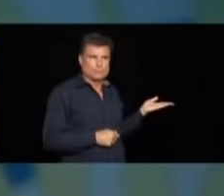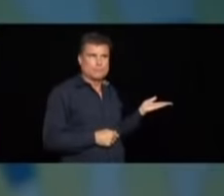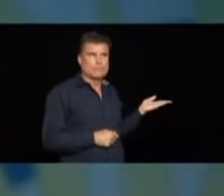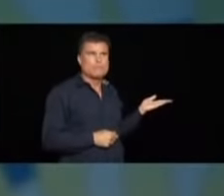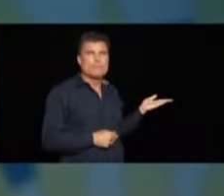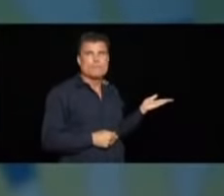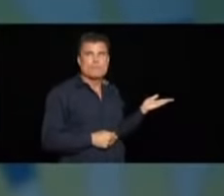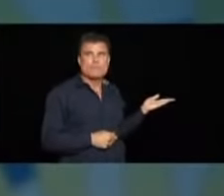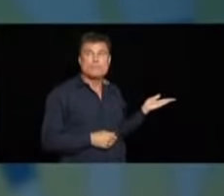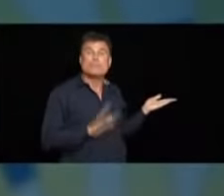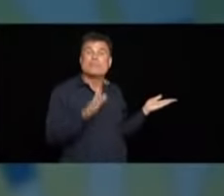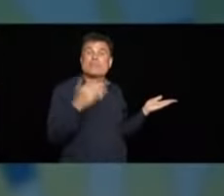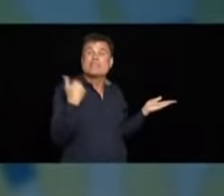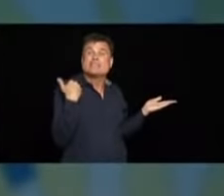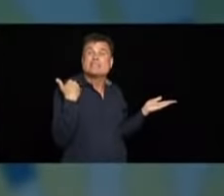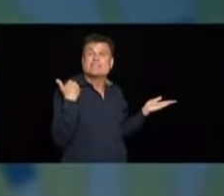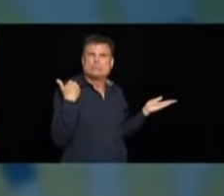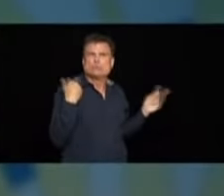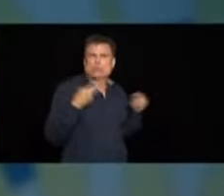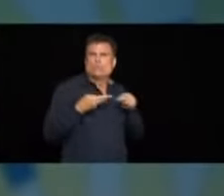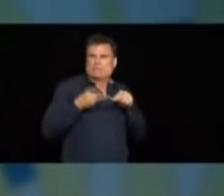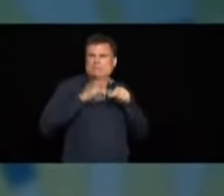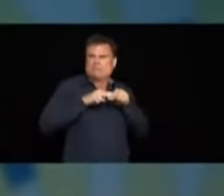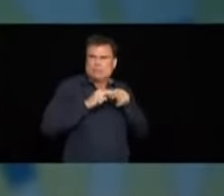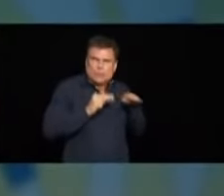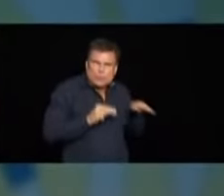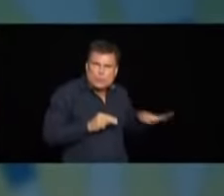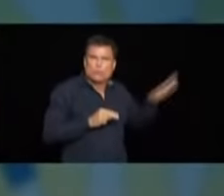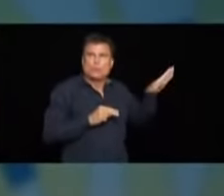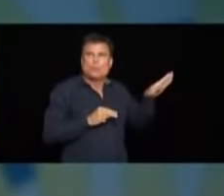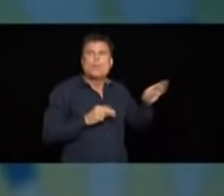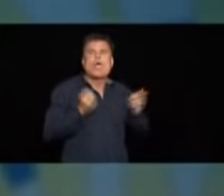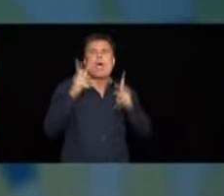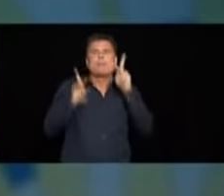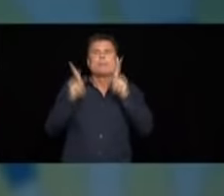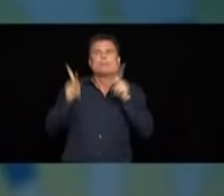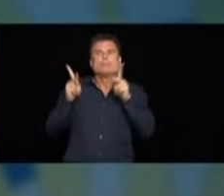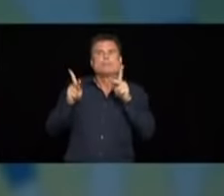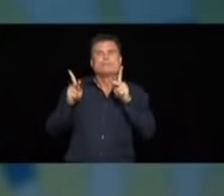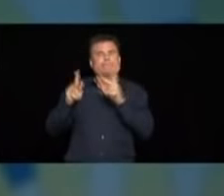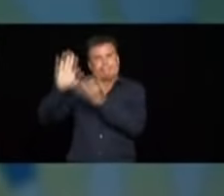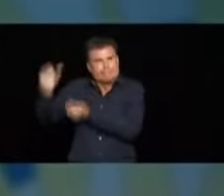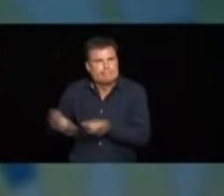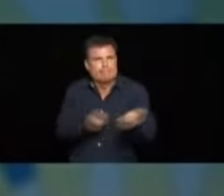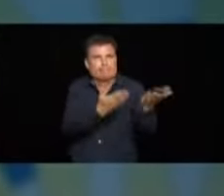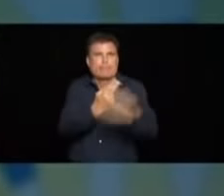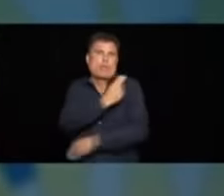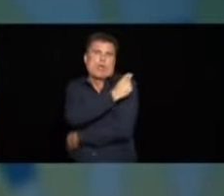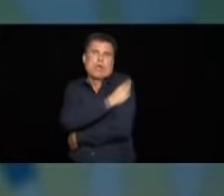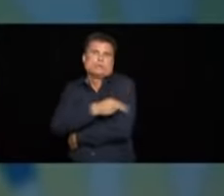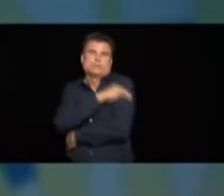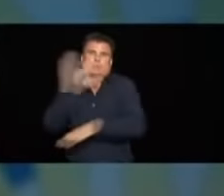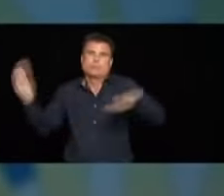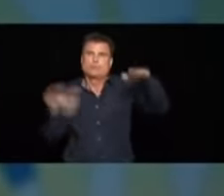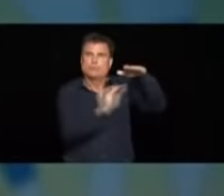people in hospital, but as we've seen, it's mostly younger people right now who are being infected with this virus and passing it on